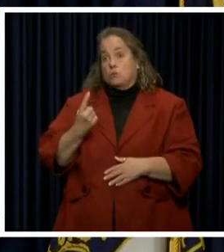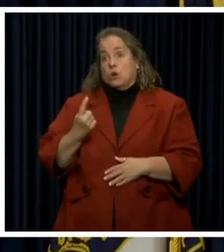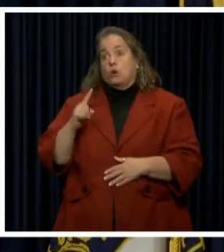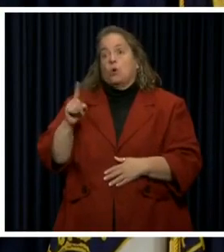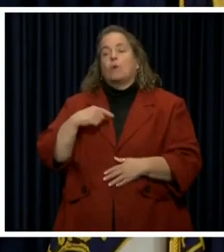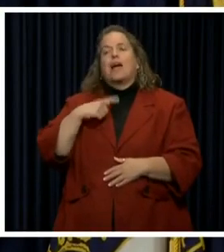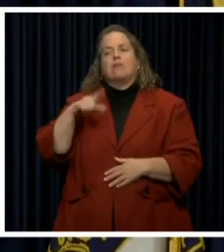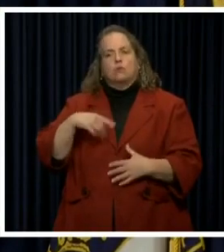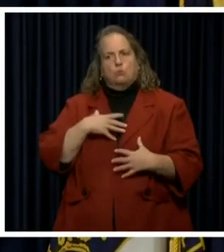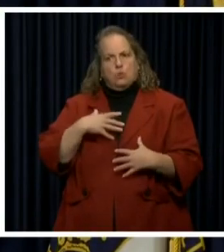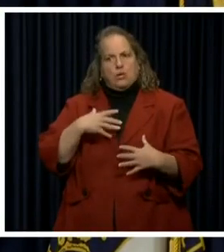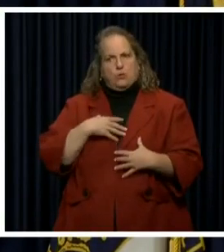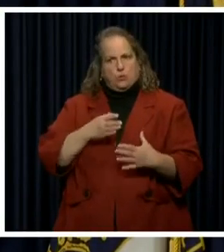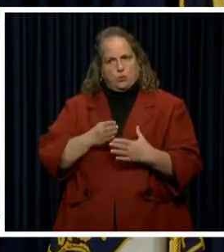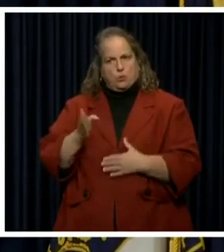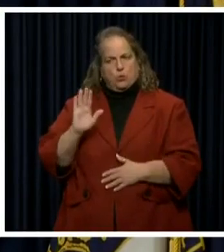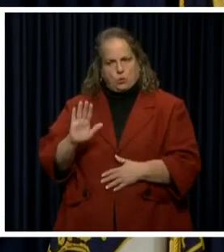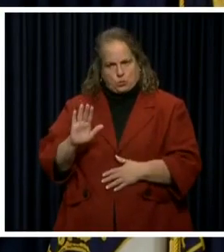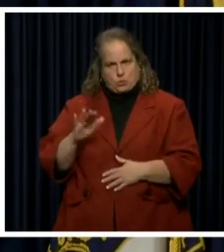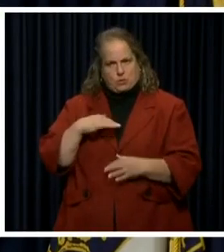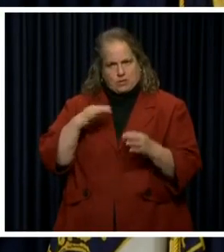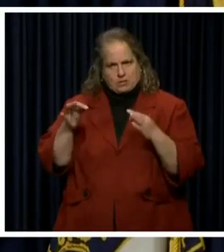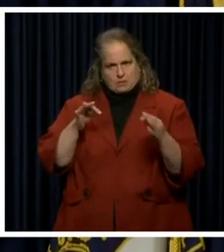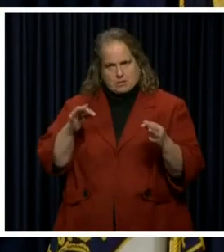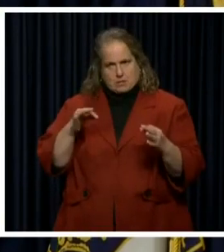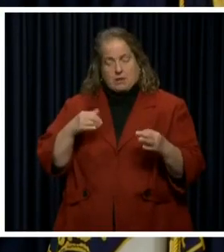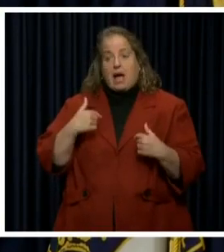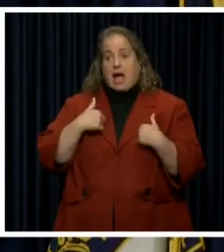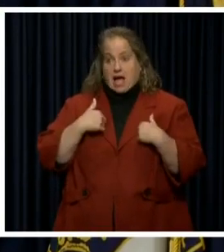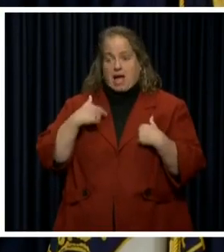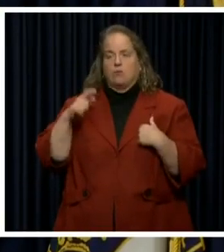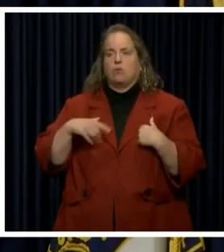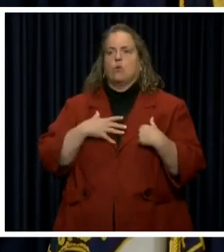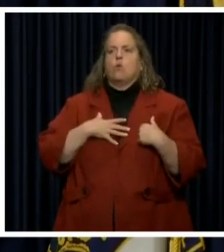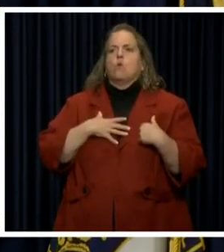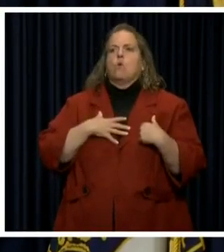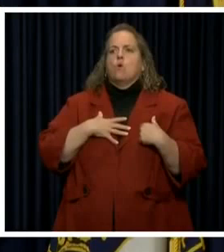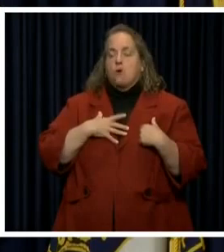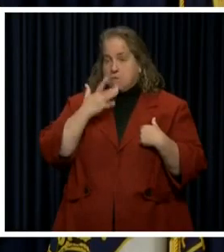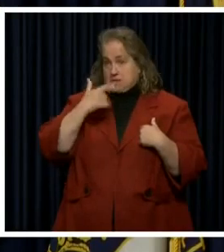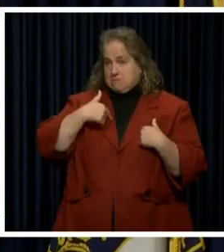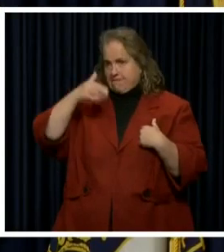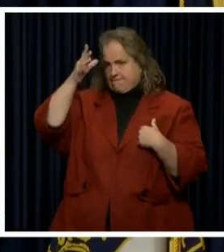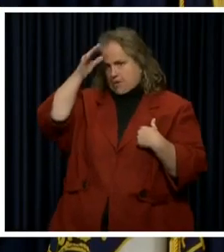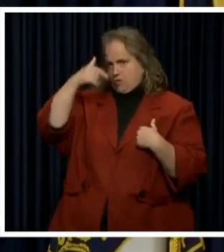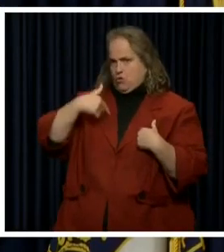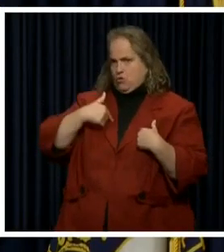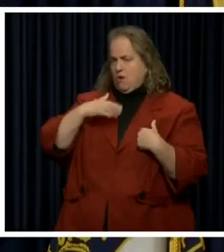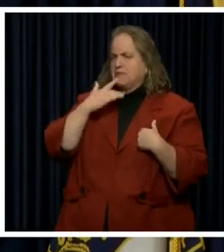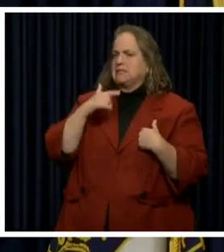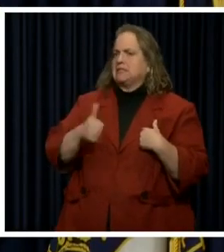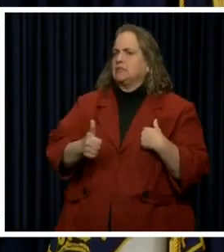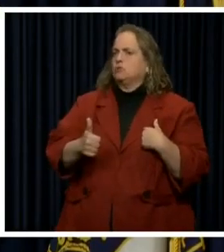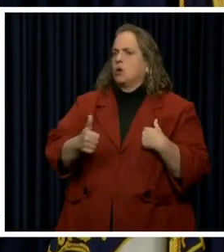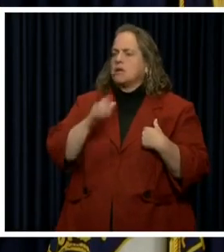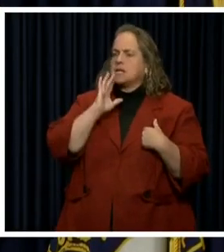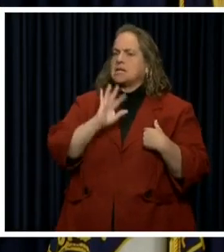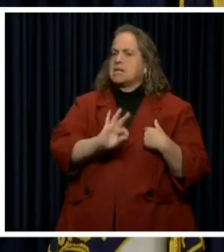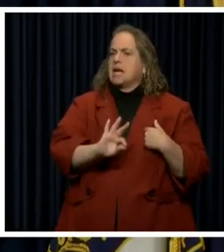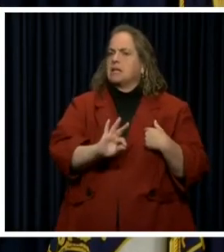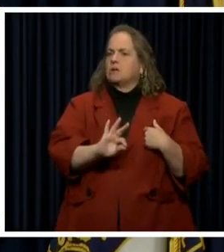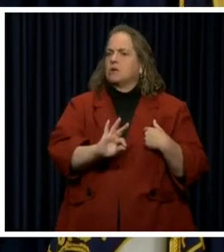kind of breathe through. And I'm going to start by saying I'm breathing through it too, because I'm the dad of a 10-year-old and a